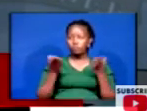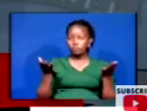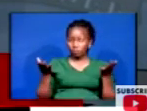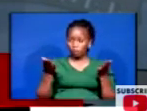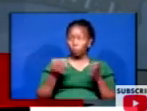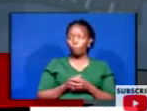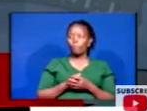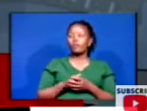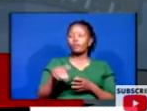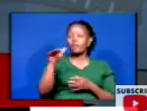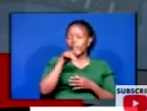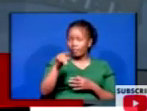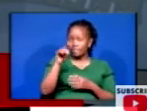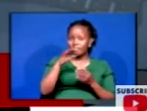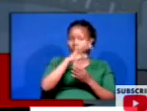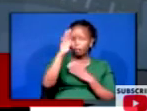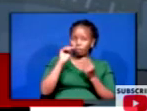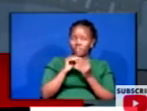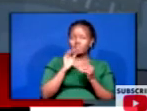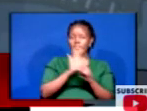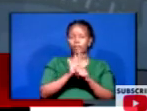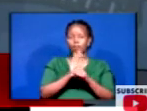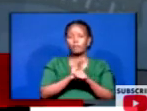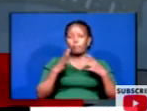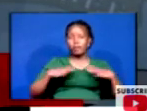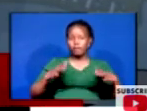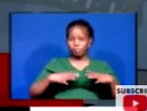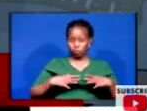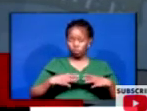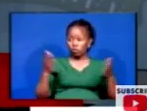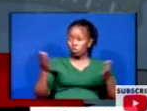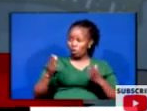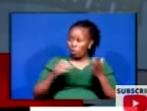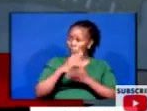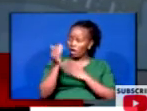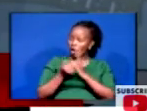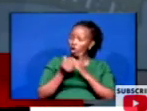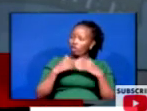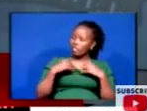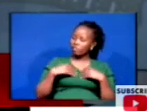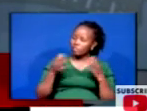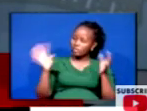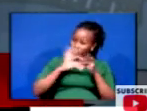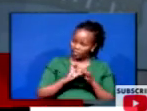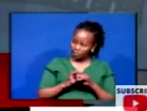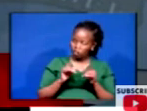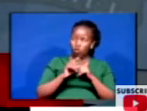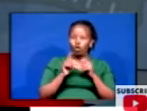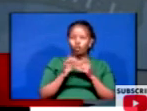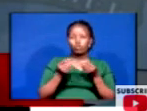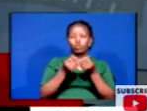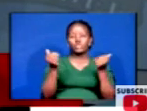because it comprises all these people, where these people have come together and are addressing issues that ought to have been addressed,